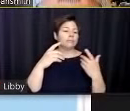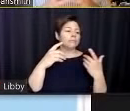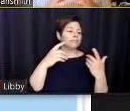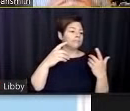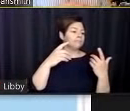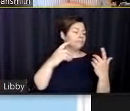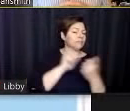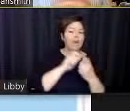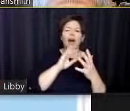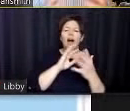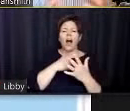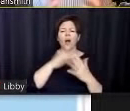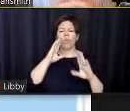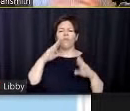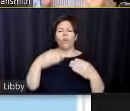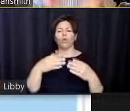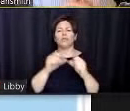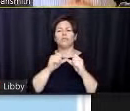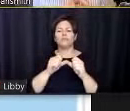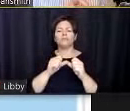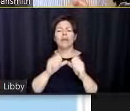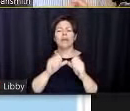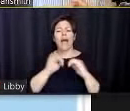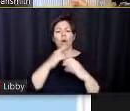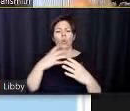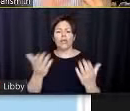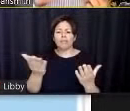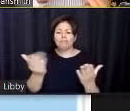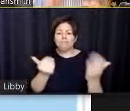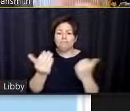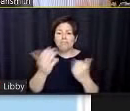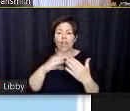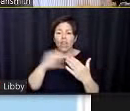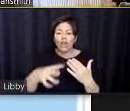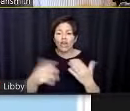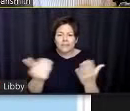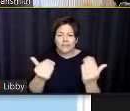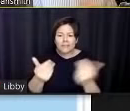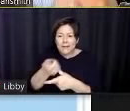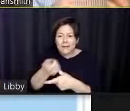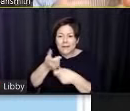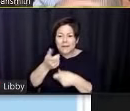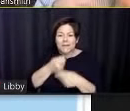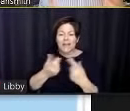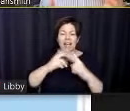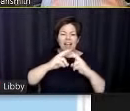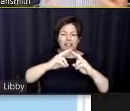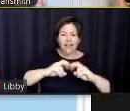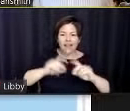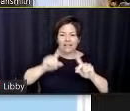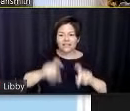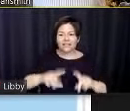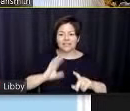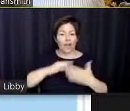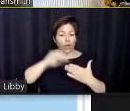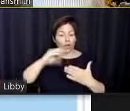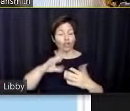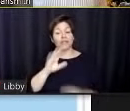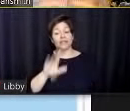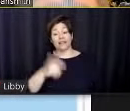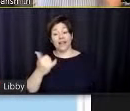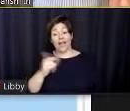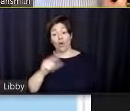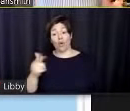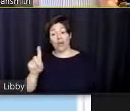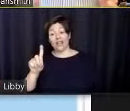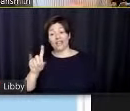I'm going to focus in on a continuation of how we engage our learners and how we assess our learners. And of course, David's setting us up for the